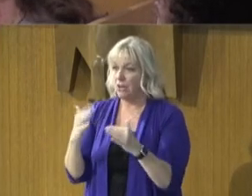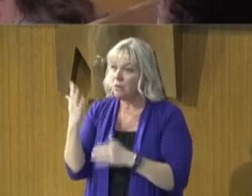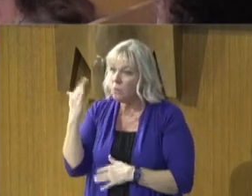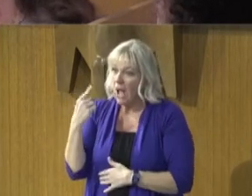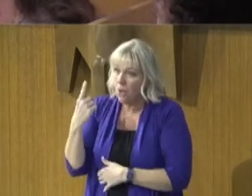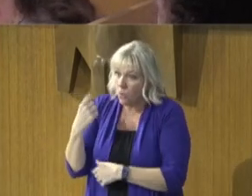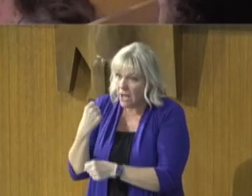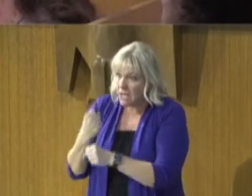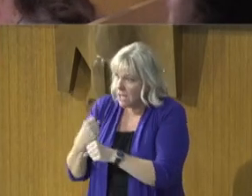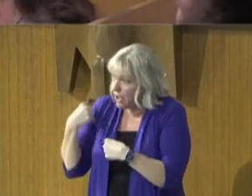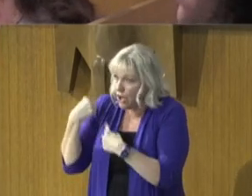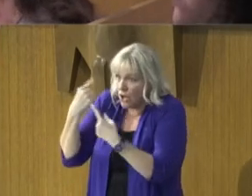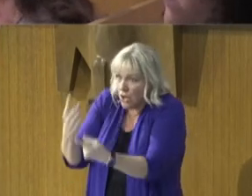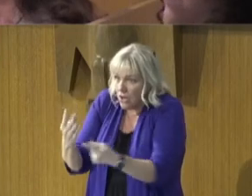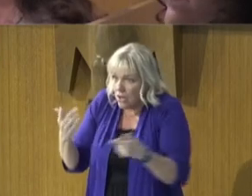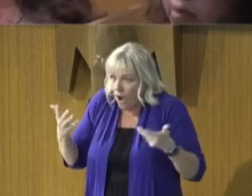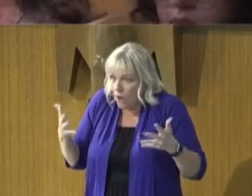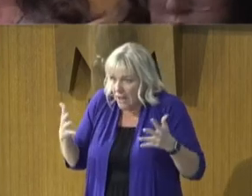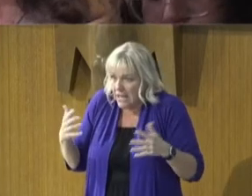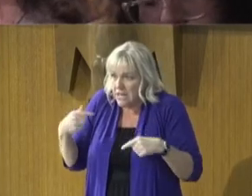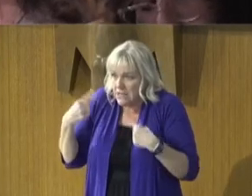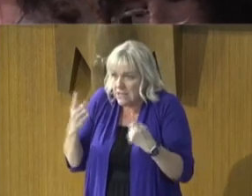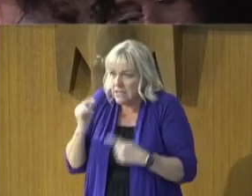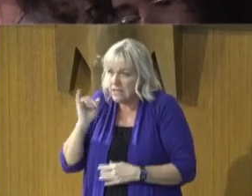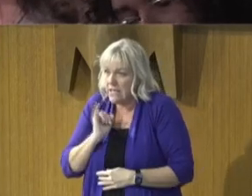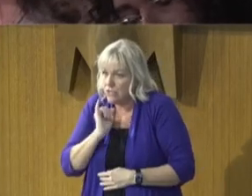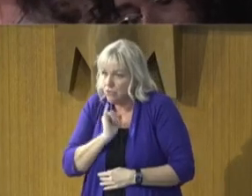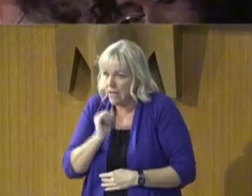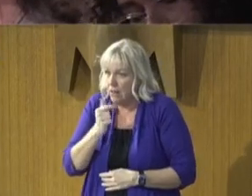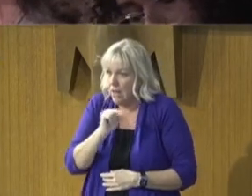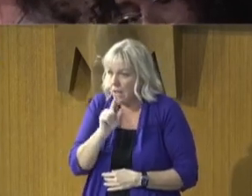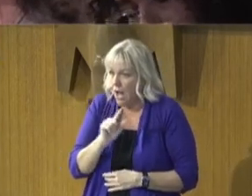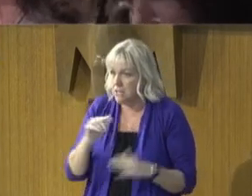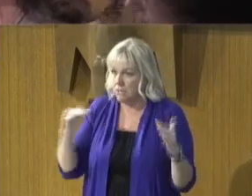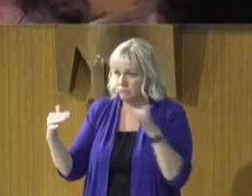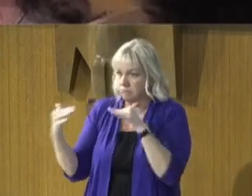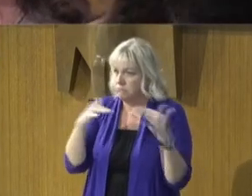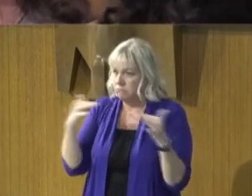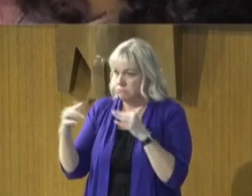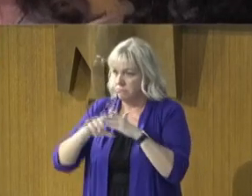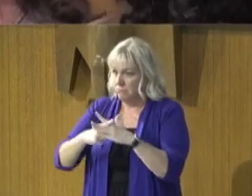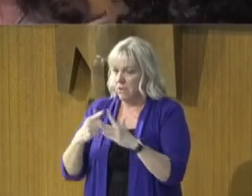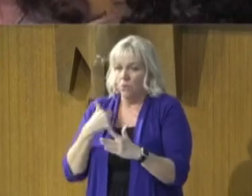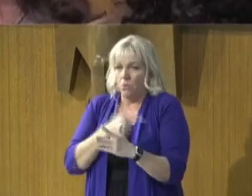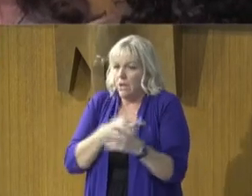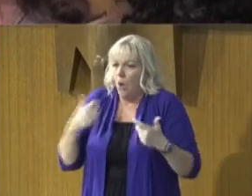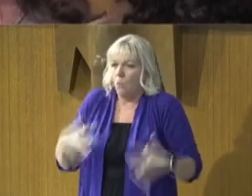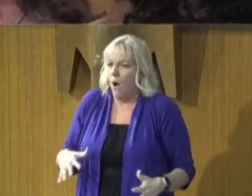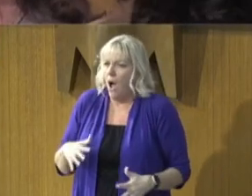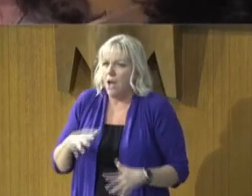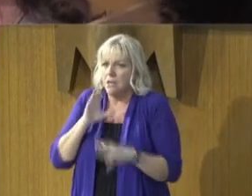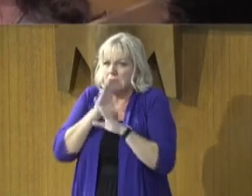you can believe it, since the violence in the Middle East has erupted. And we no longer want to stay silent. We